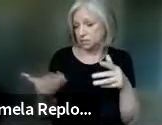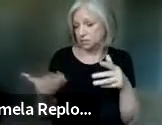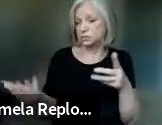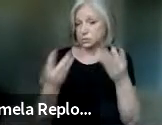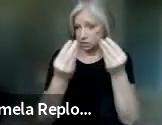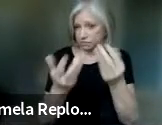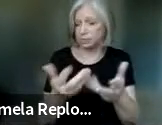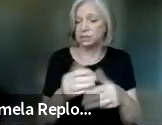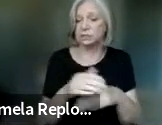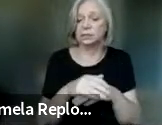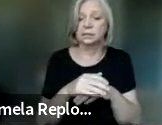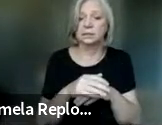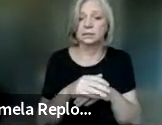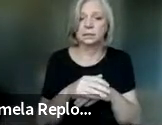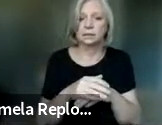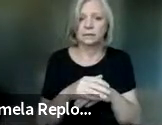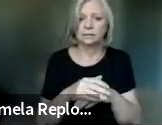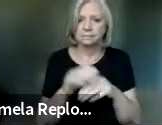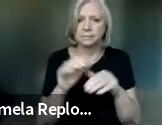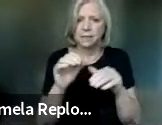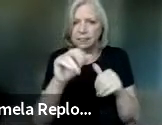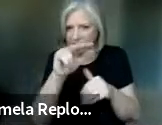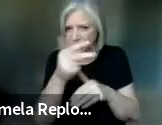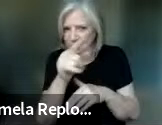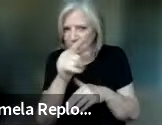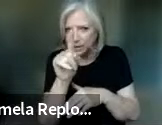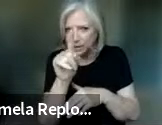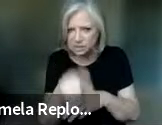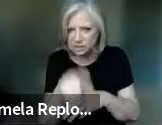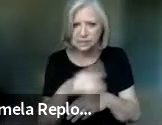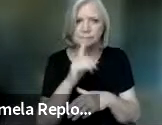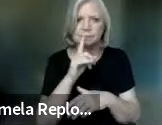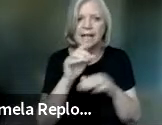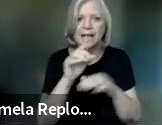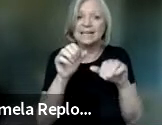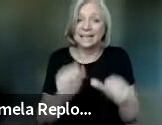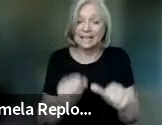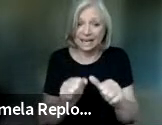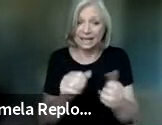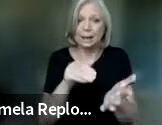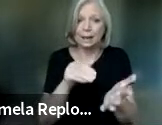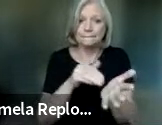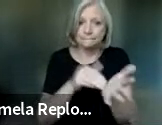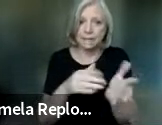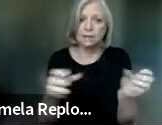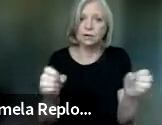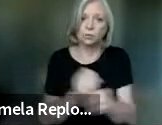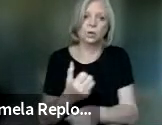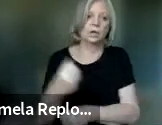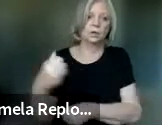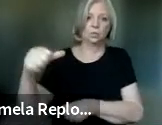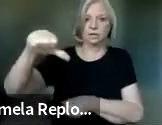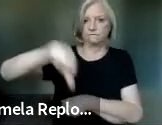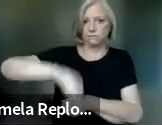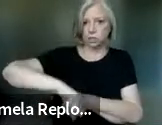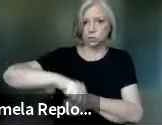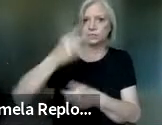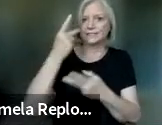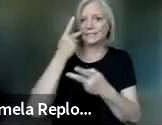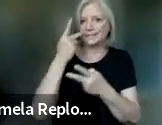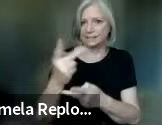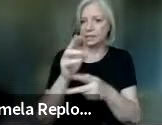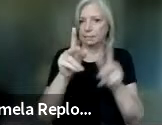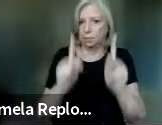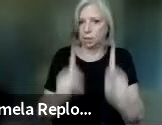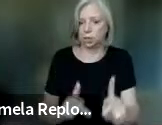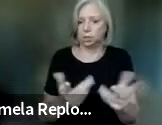And I know we can all see, but I'm going to read that third question down, which is, can a medical office refuse to see or treat a patient if they refuse